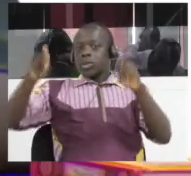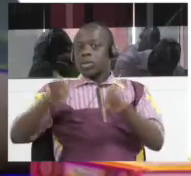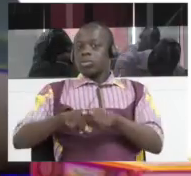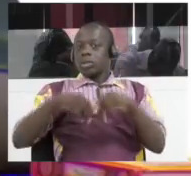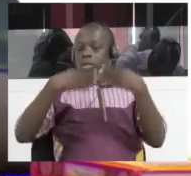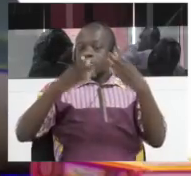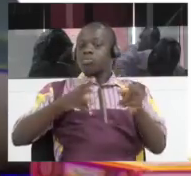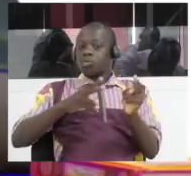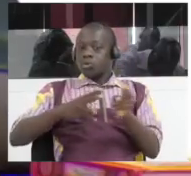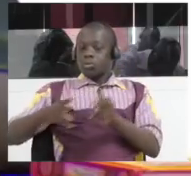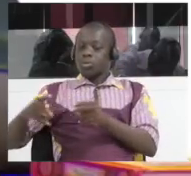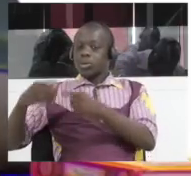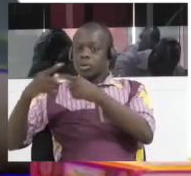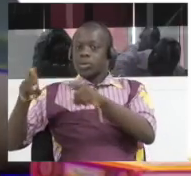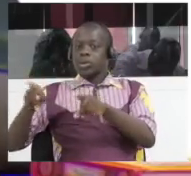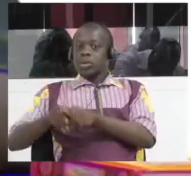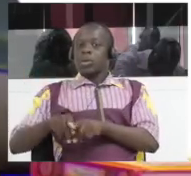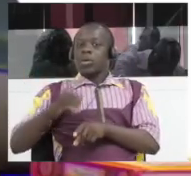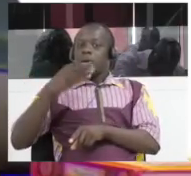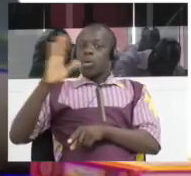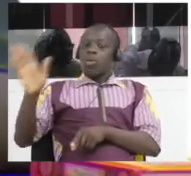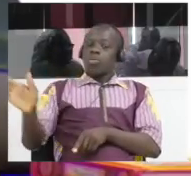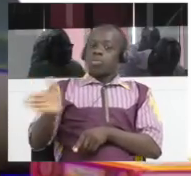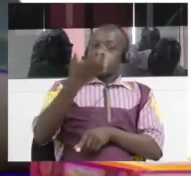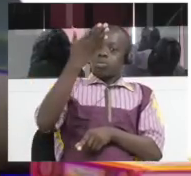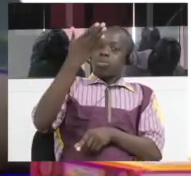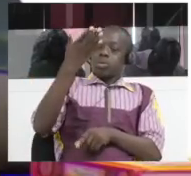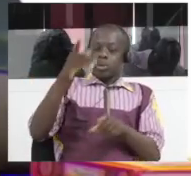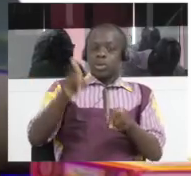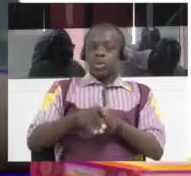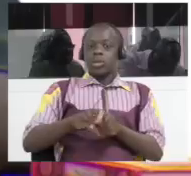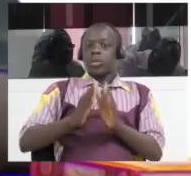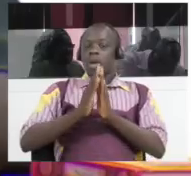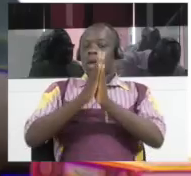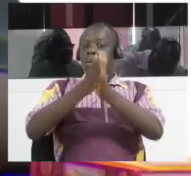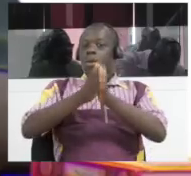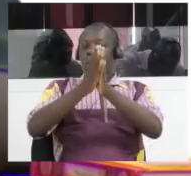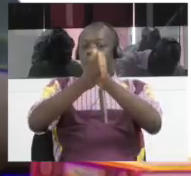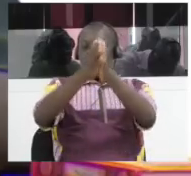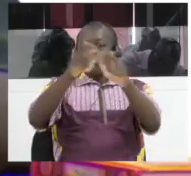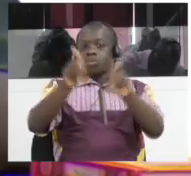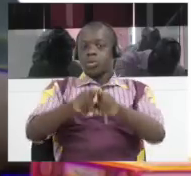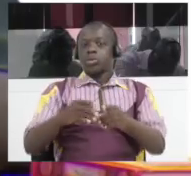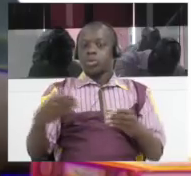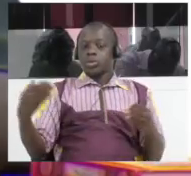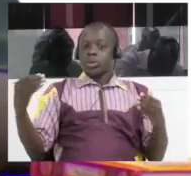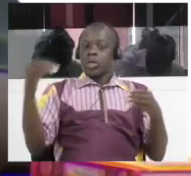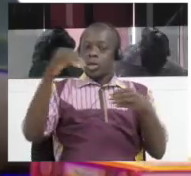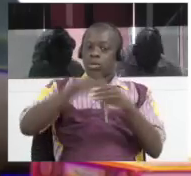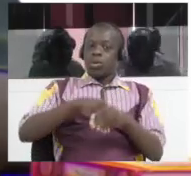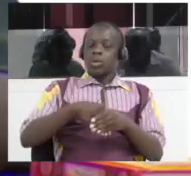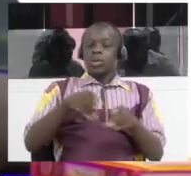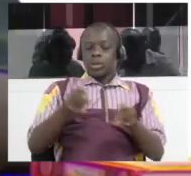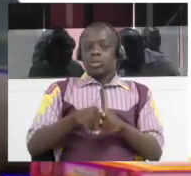arm them, and then give them conveyance to head towards Bara so that they can cross to reinforce